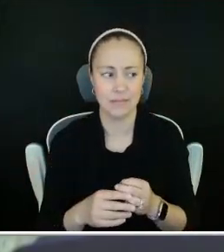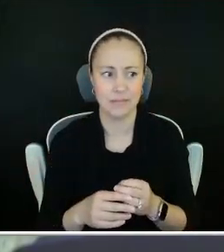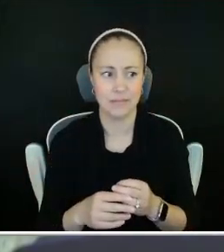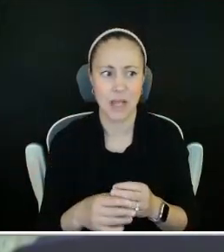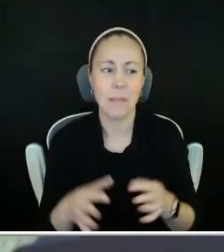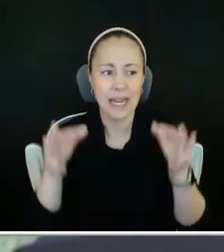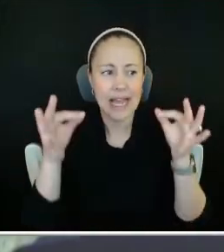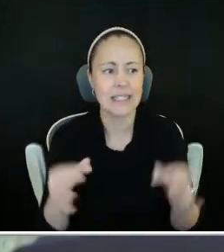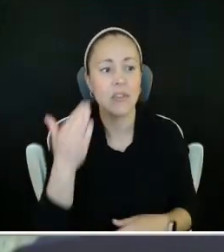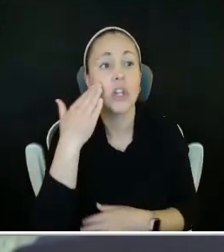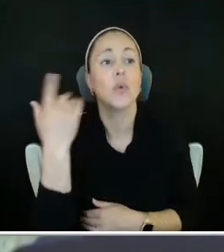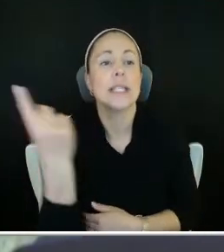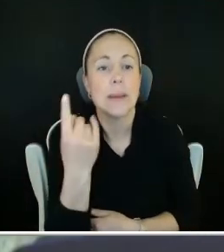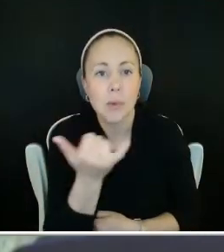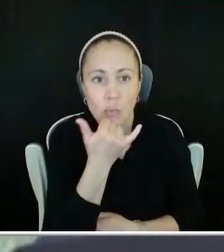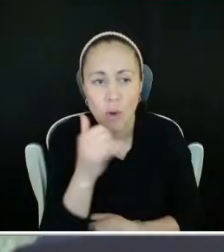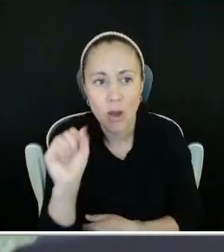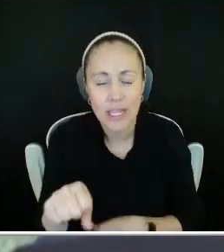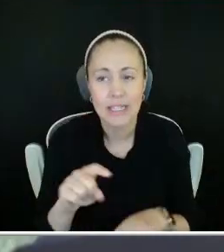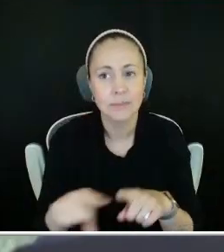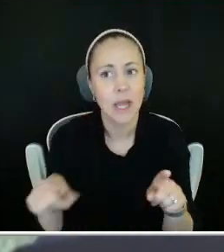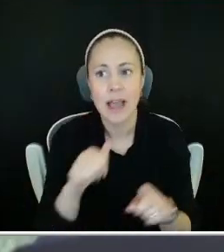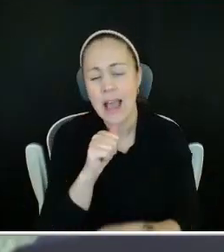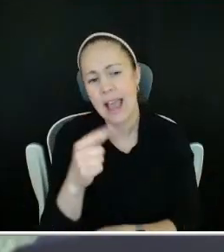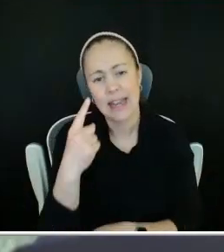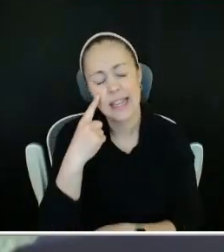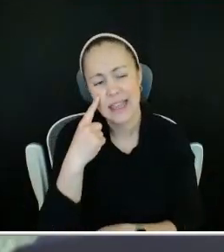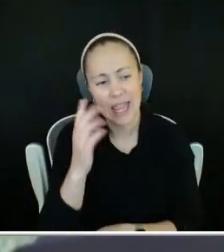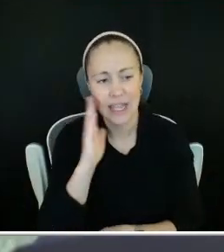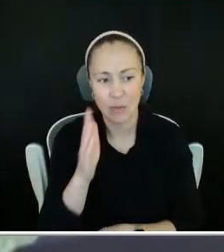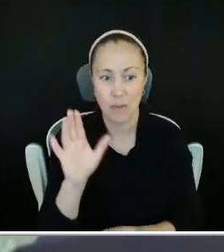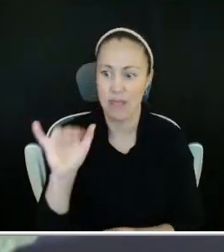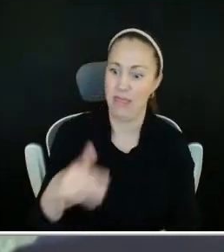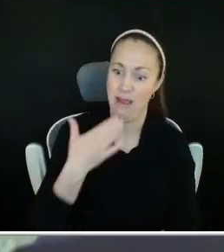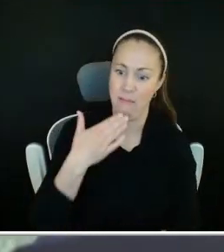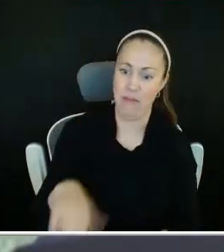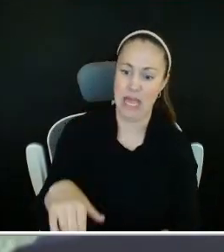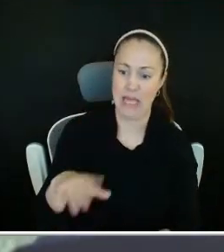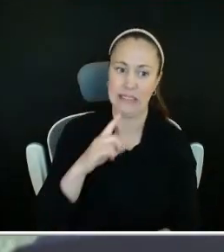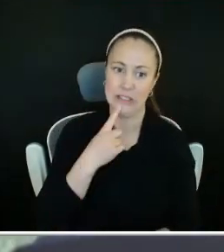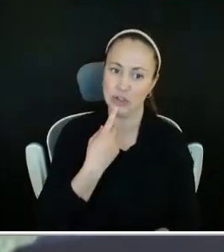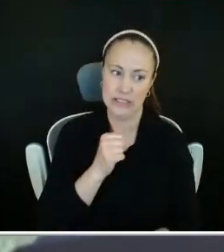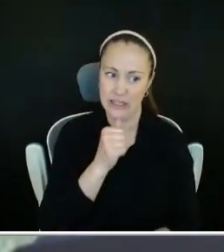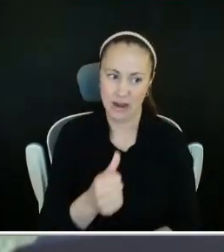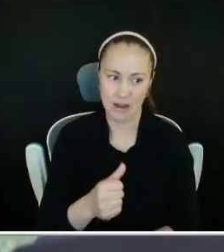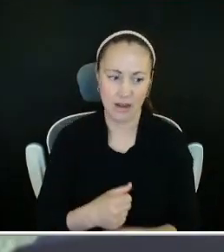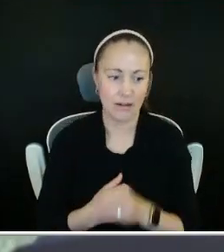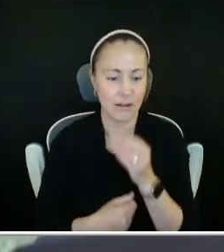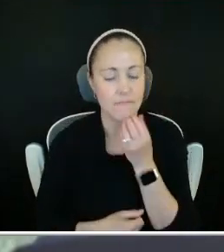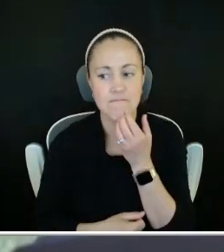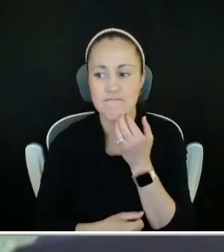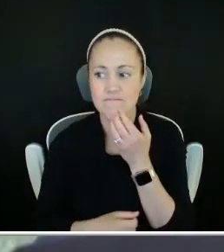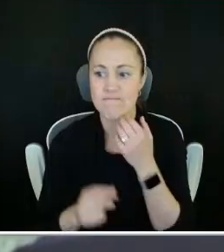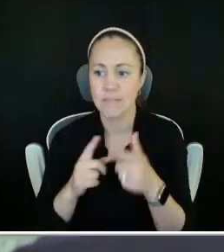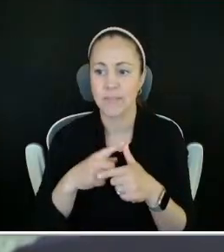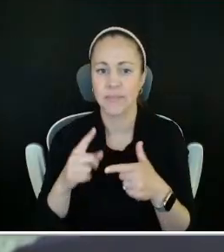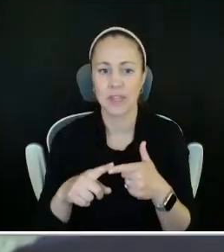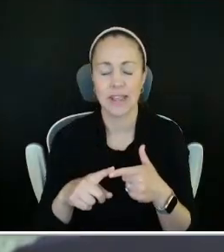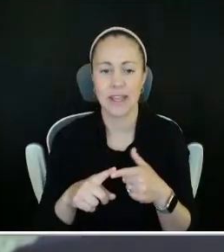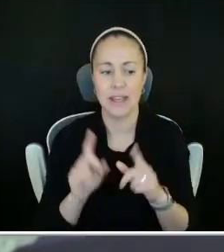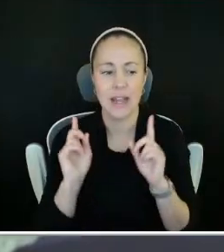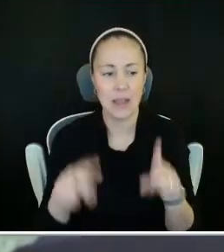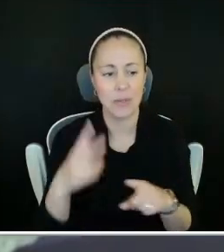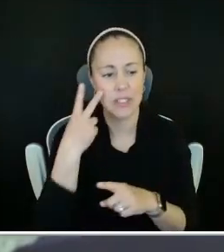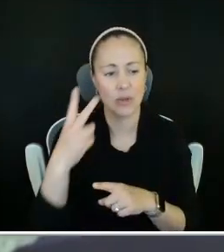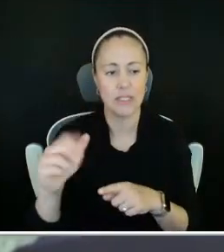wrong, but I didn't think it would be that bad. And then I went to go see the trainer, and